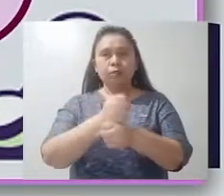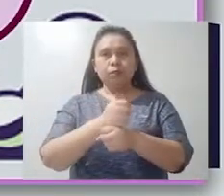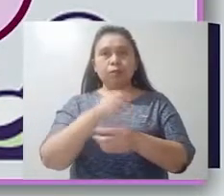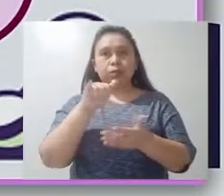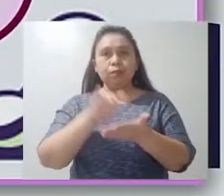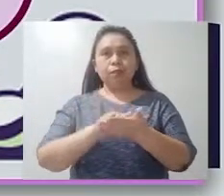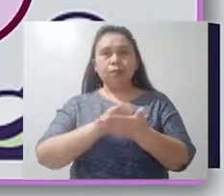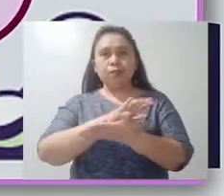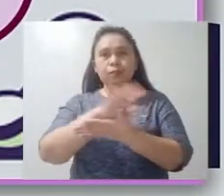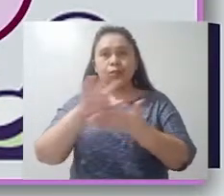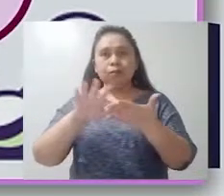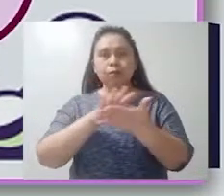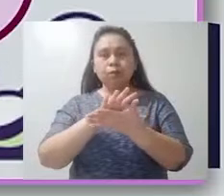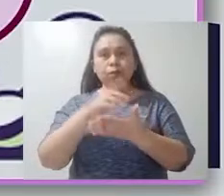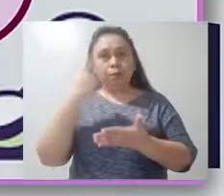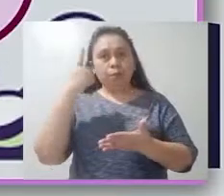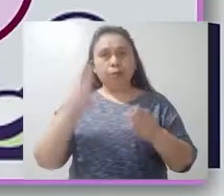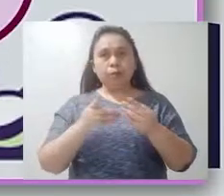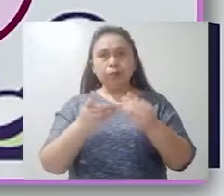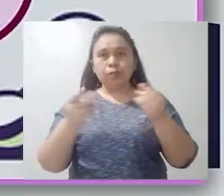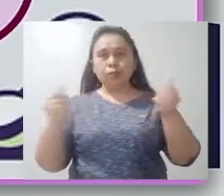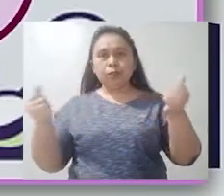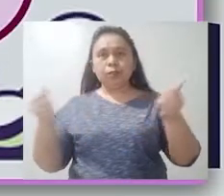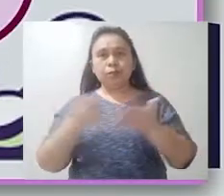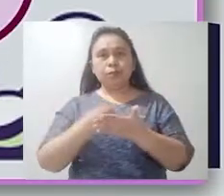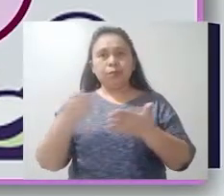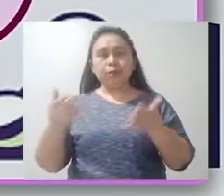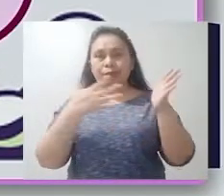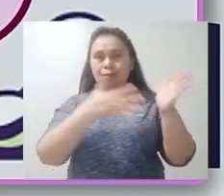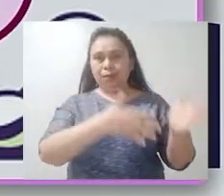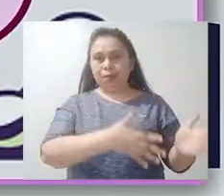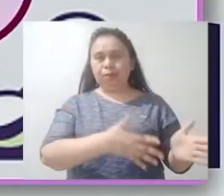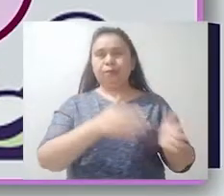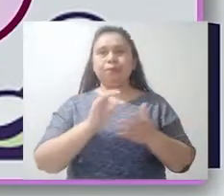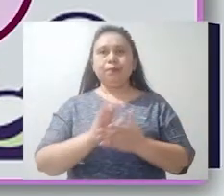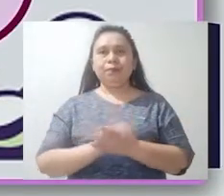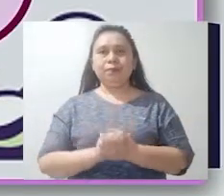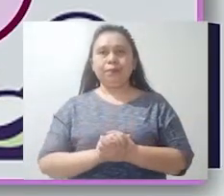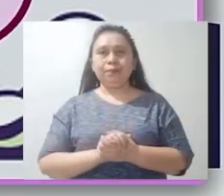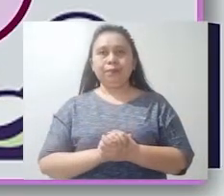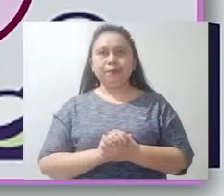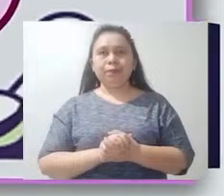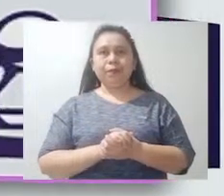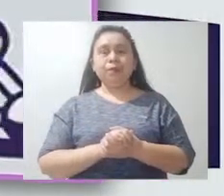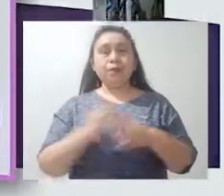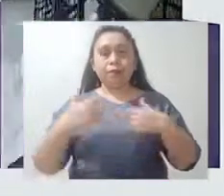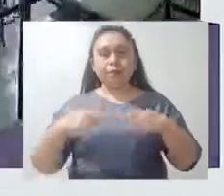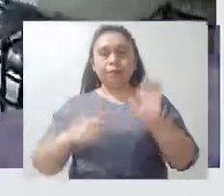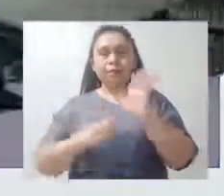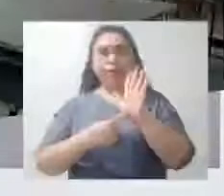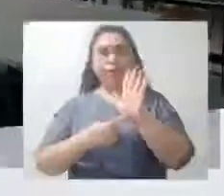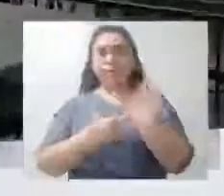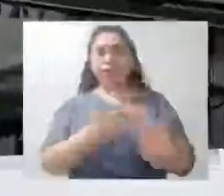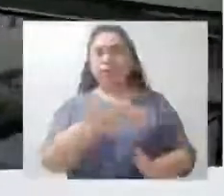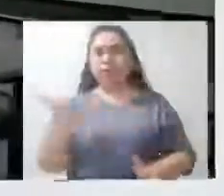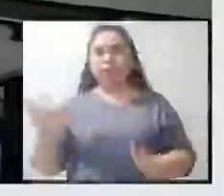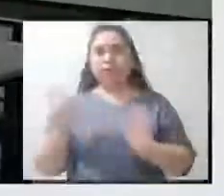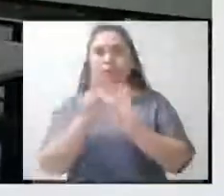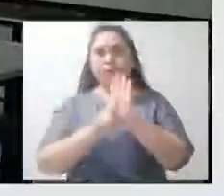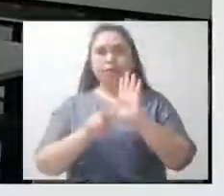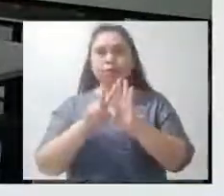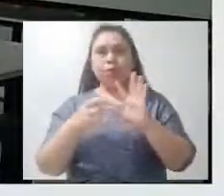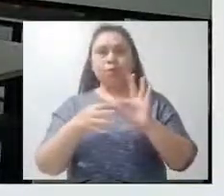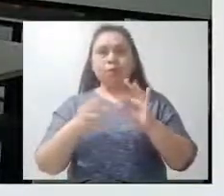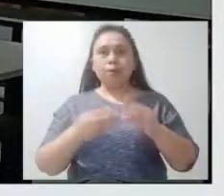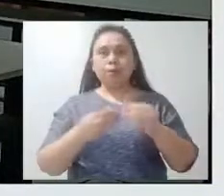concentrated solution or the dissolved substance is left behind. Let me show you a video